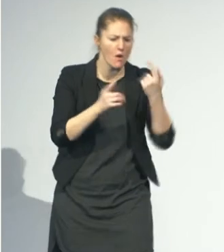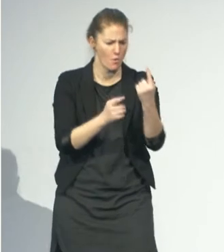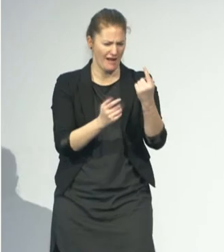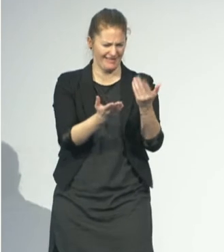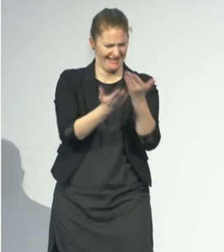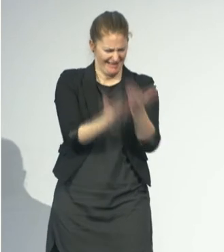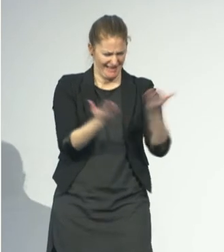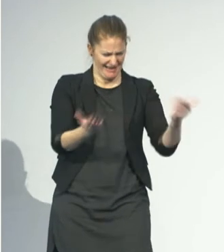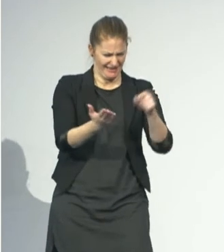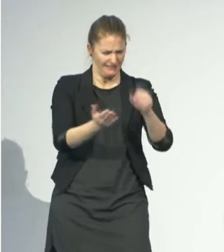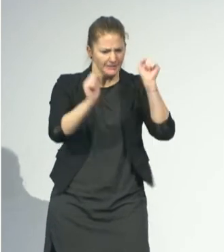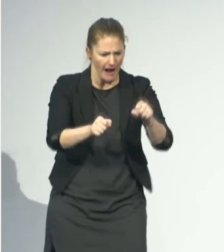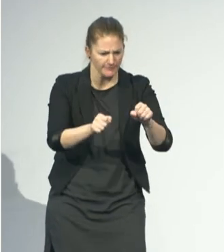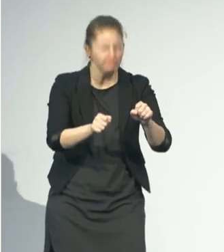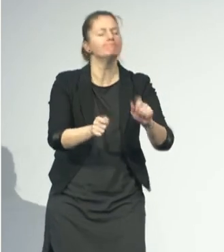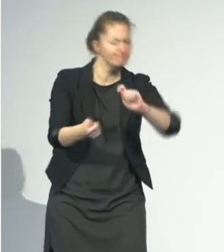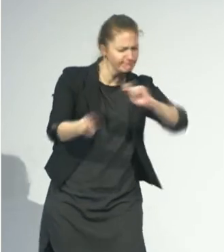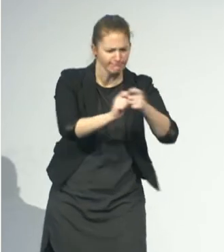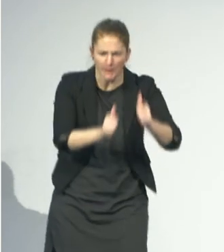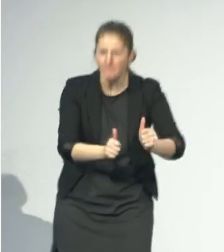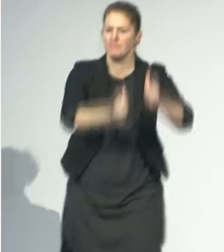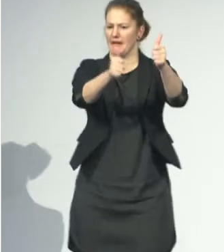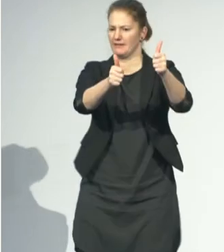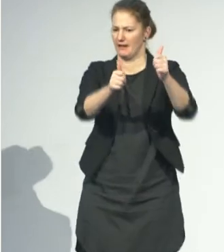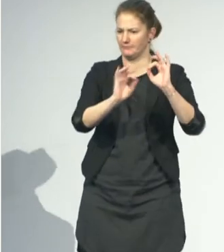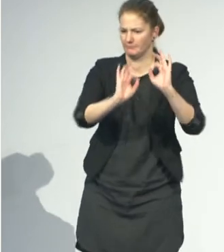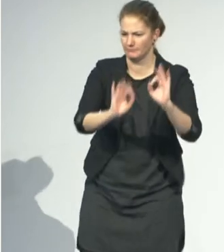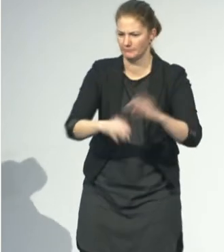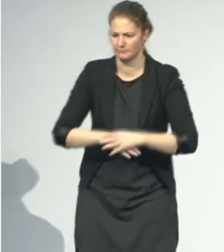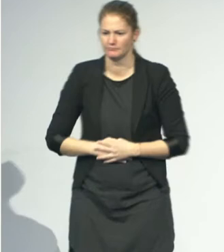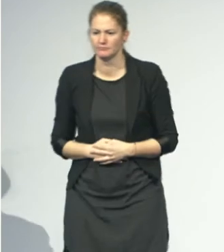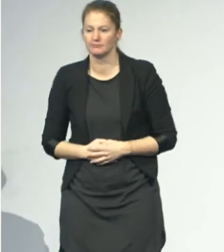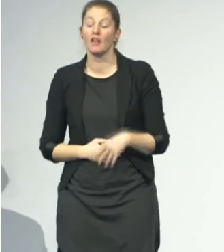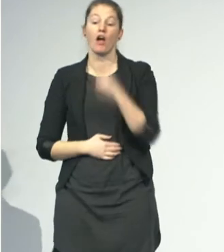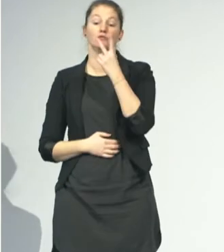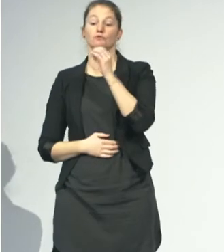Thank you. We won our award in 2015 for